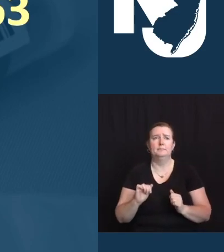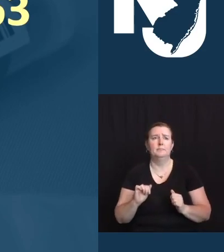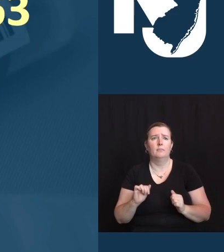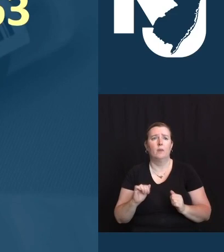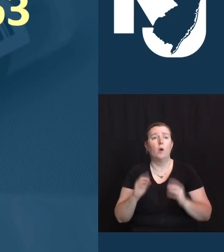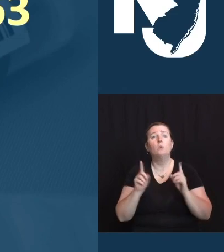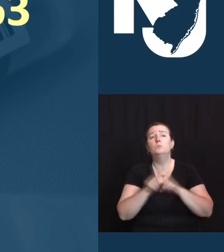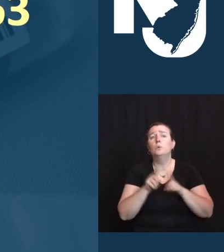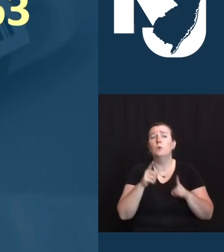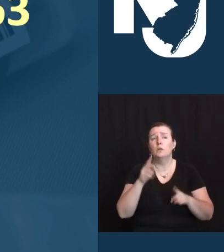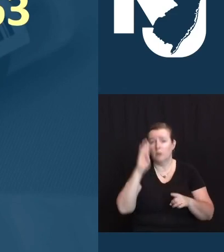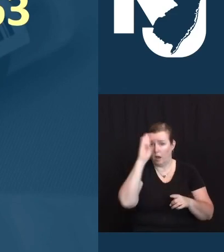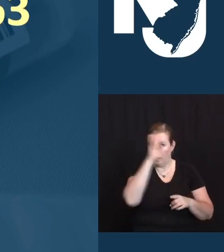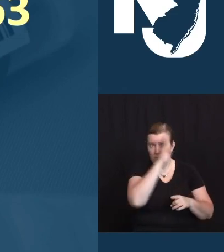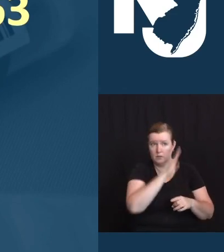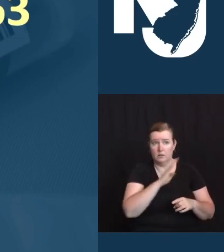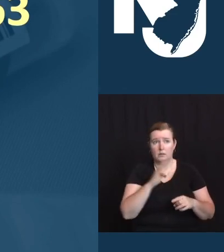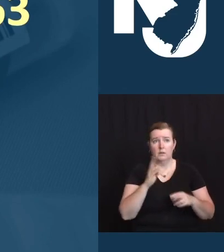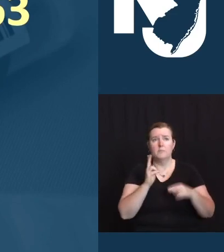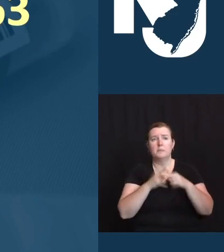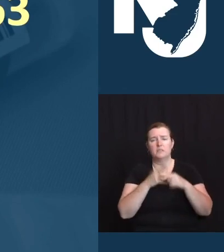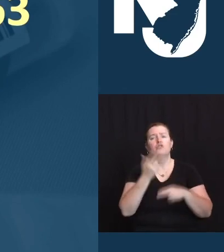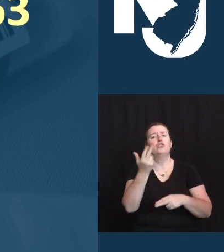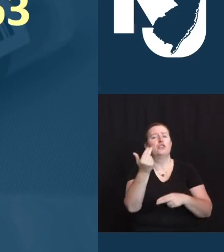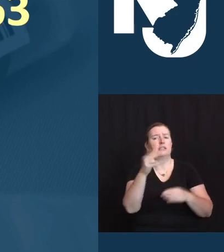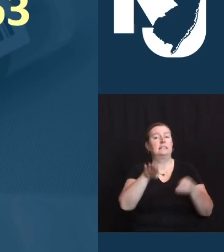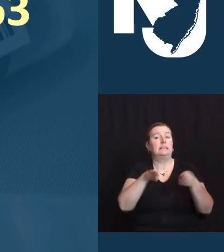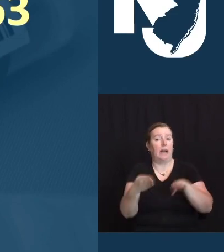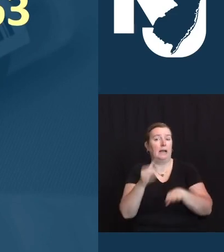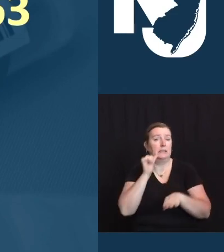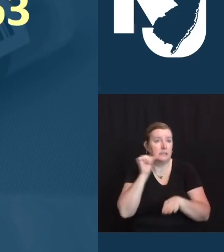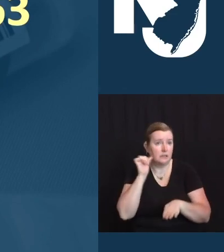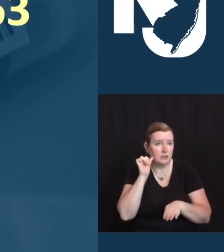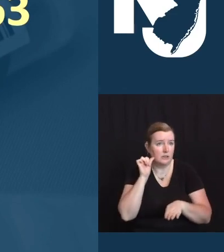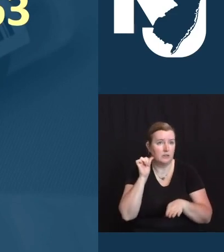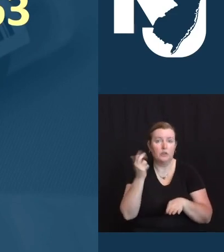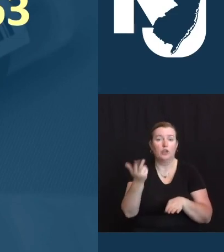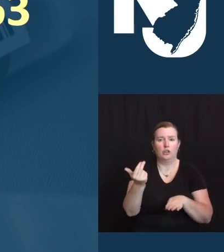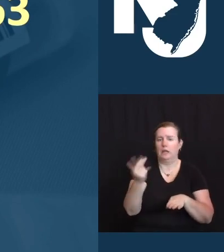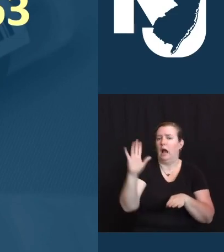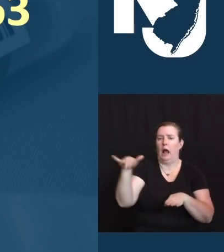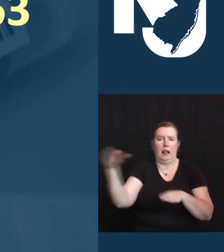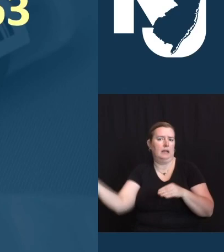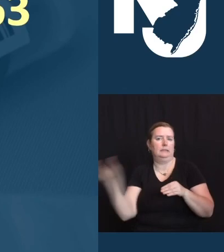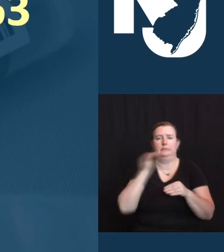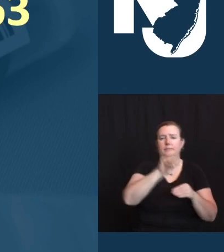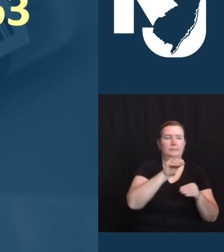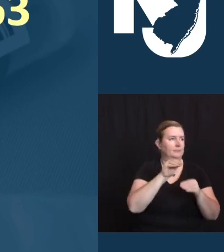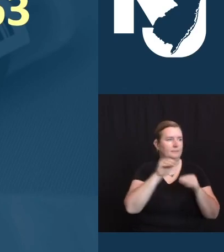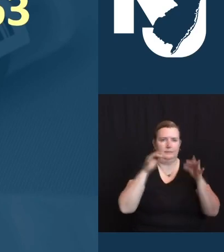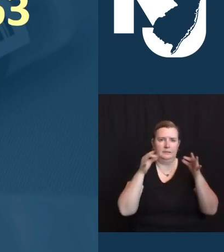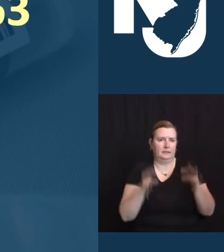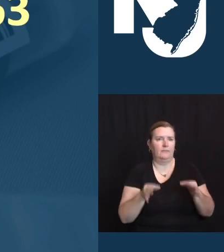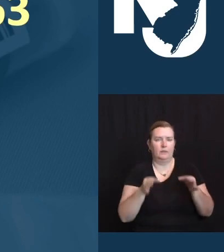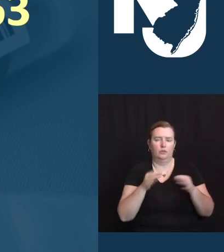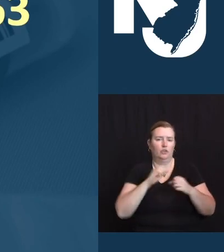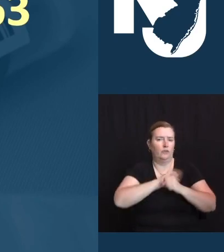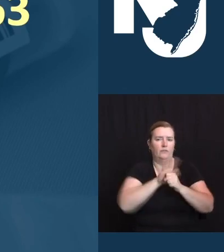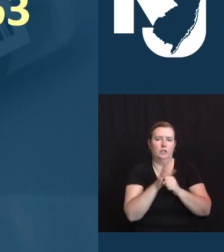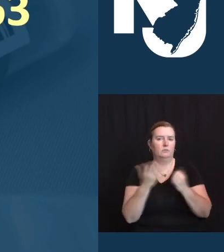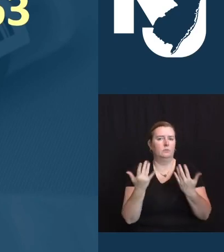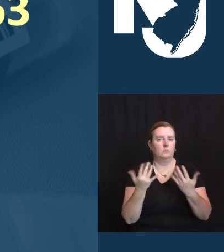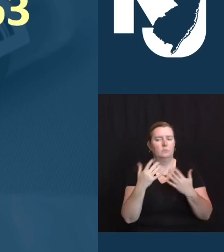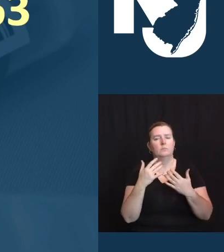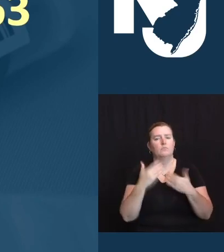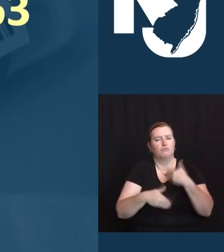reported 13 deaths yesterday. Again, those are not in the COVID confirmed numbers, but we want to give you a sense of what the spot